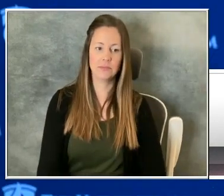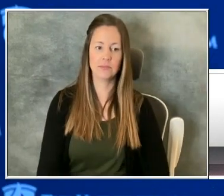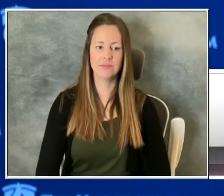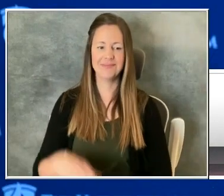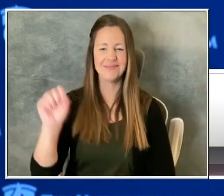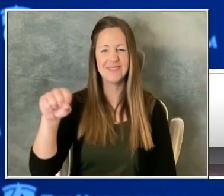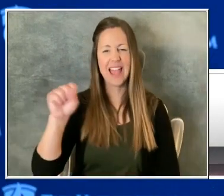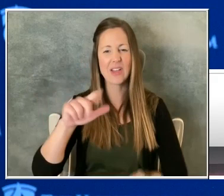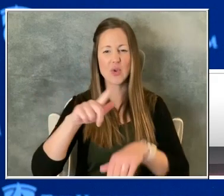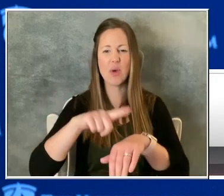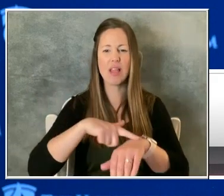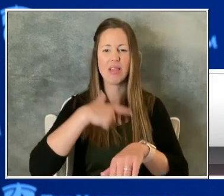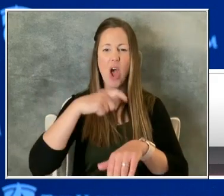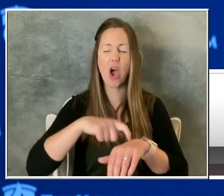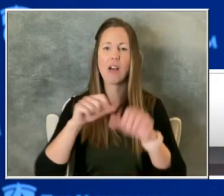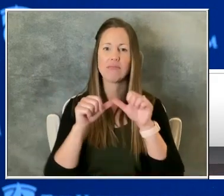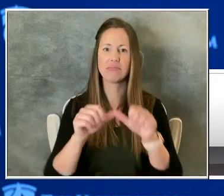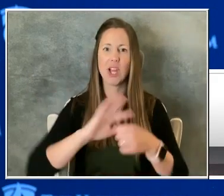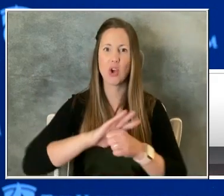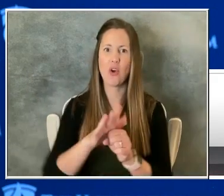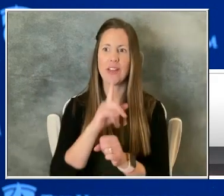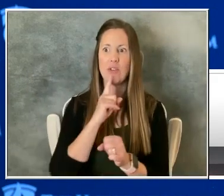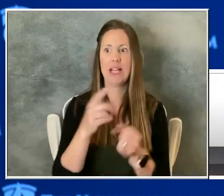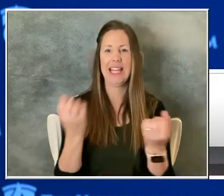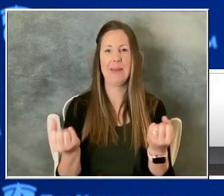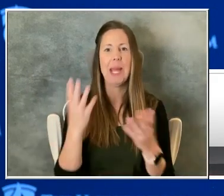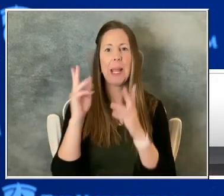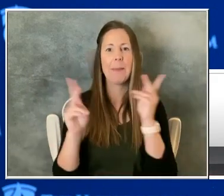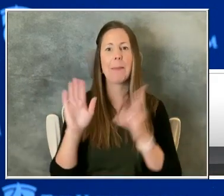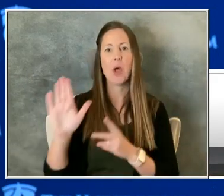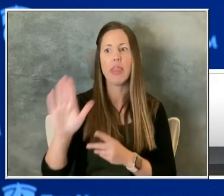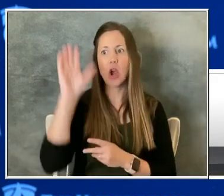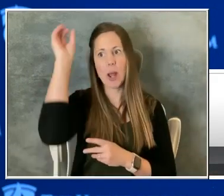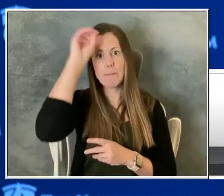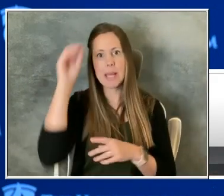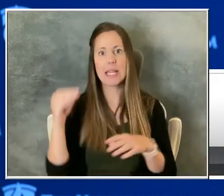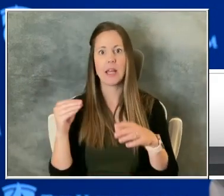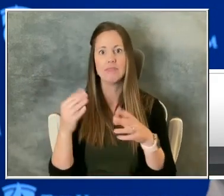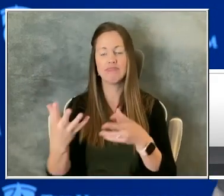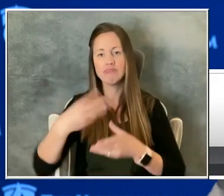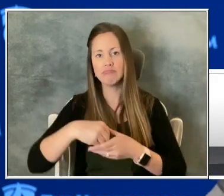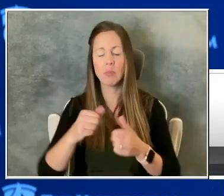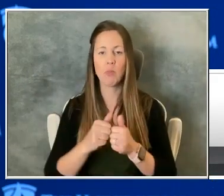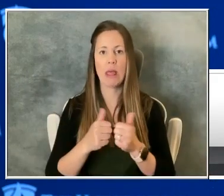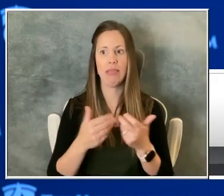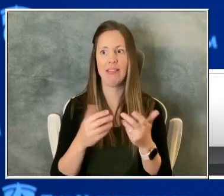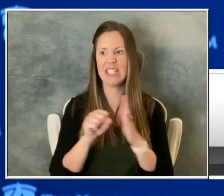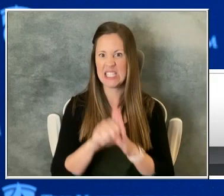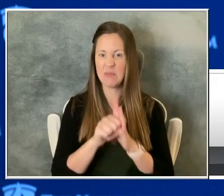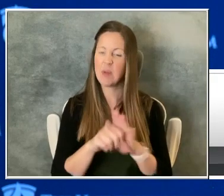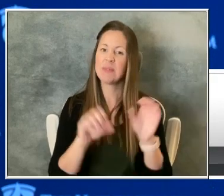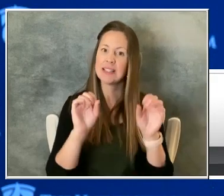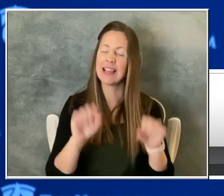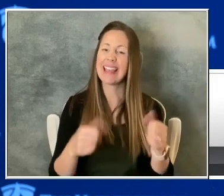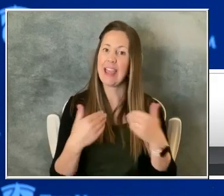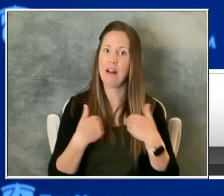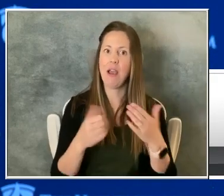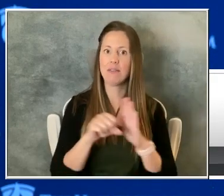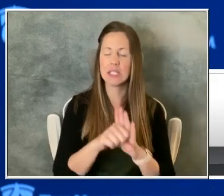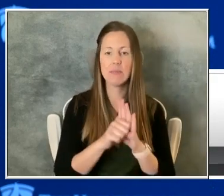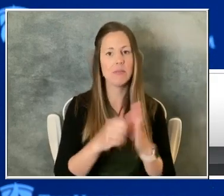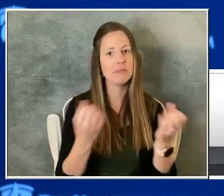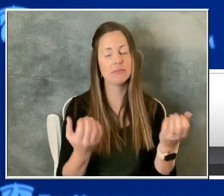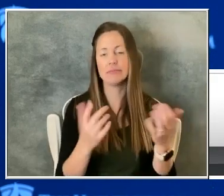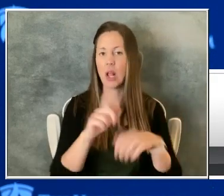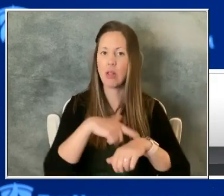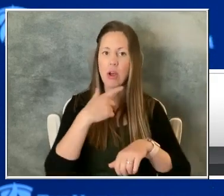so subjective in people's symptoms. And we know long symptoms can occur after any illness, especially viral illnesses, or as you have